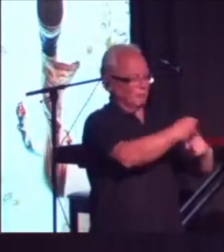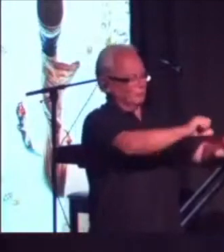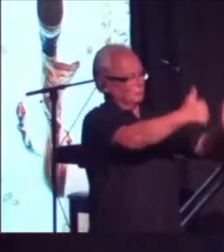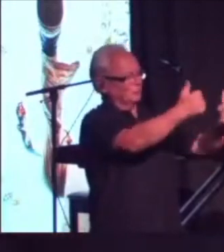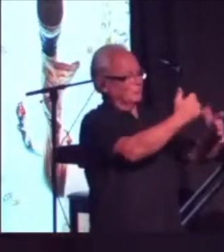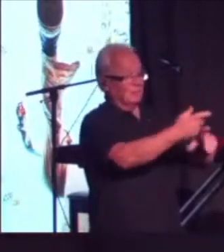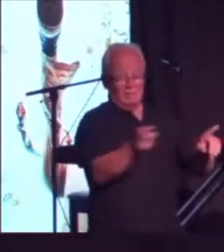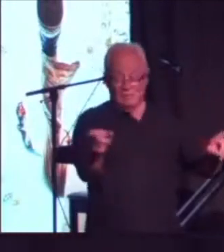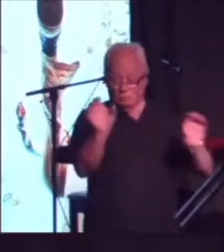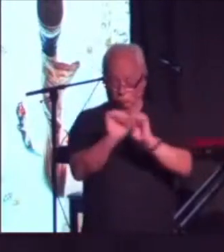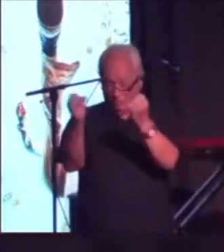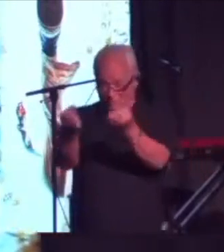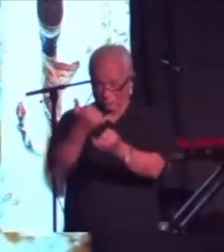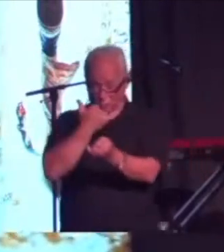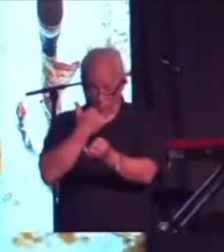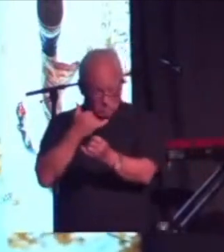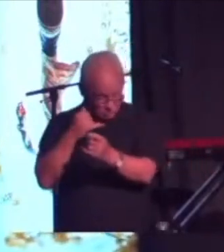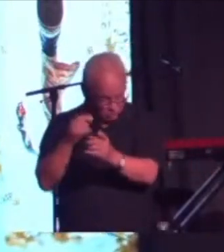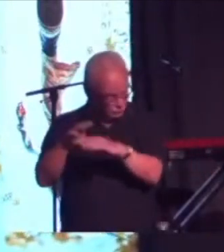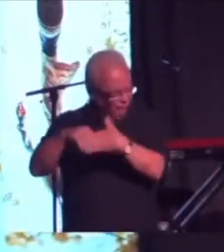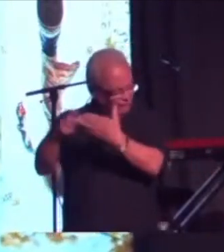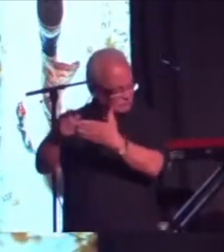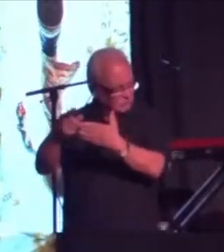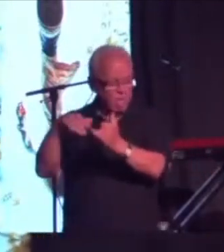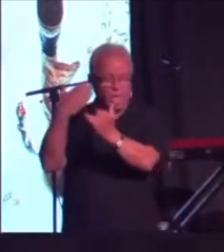wrong, and you'll set yourself up for trouble.